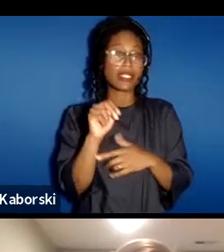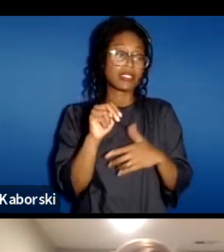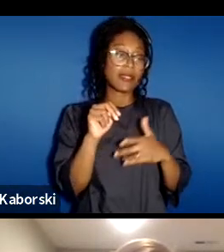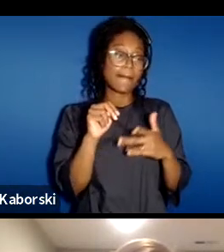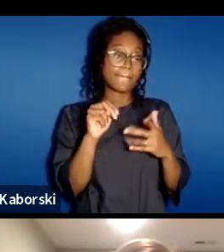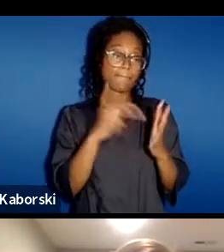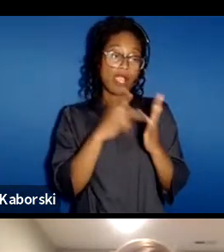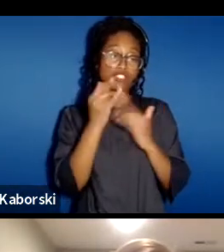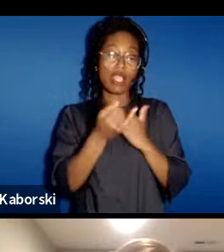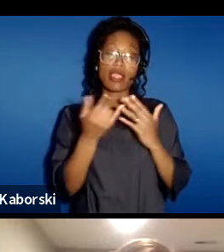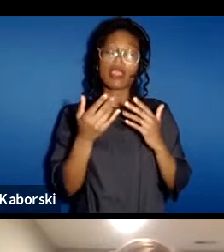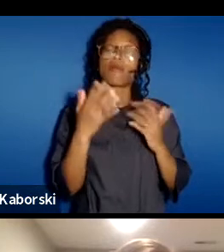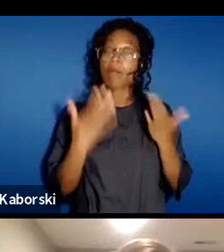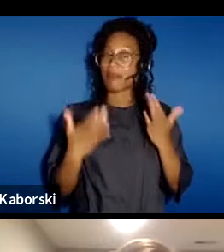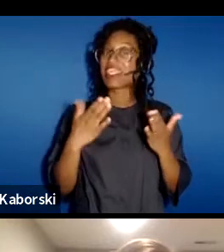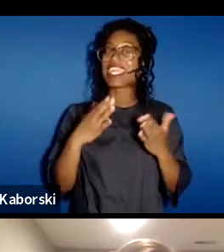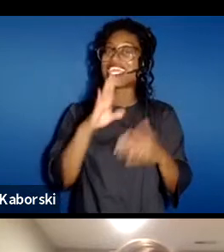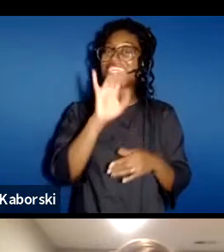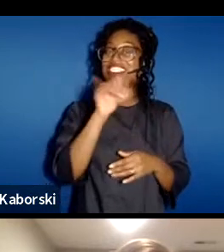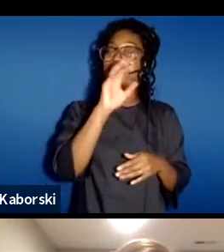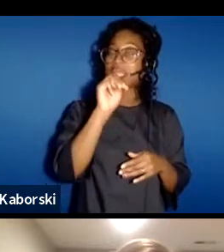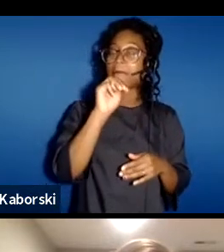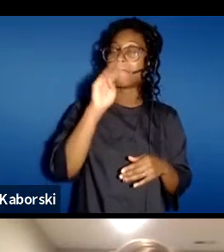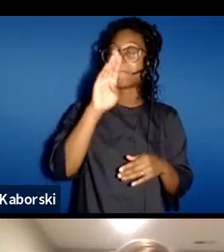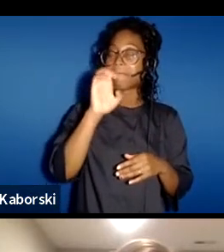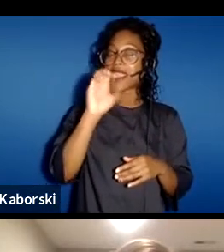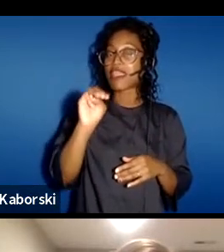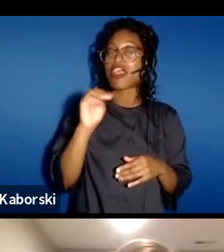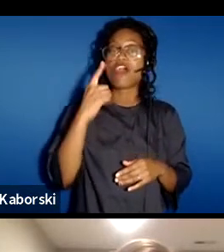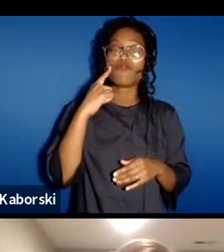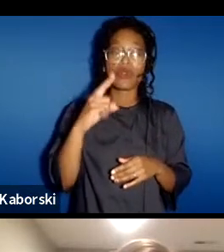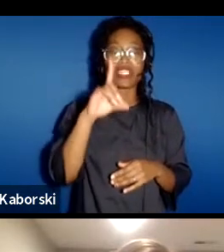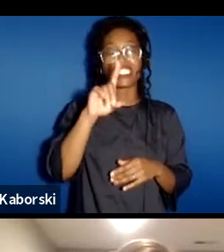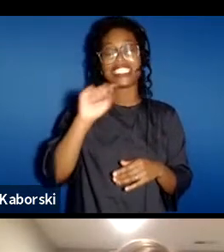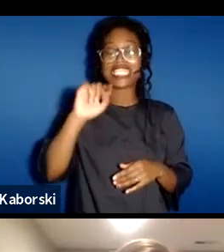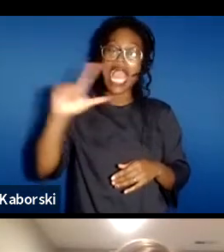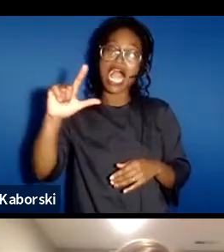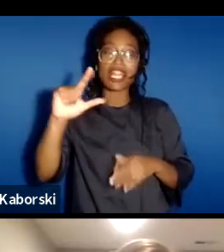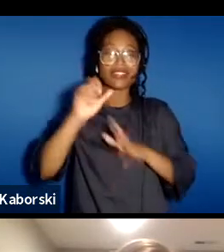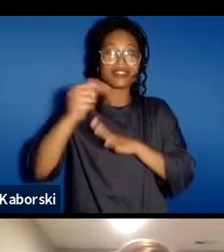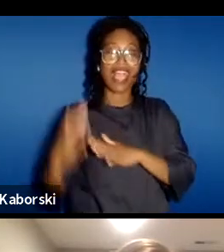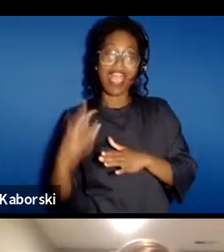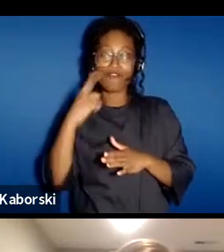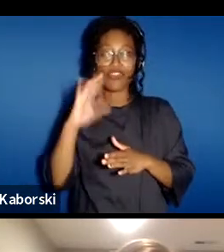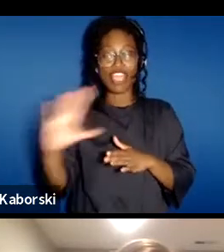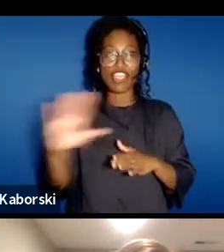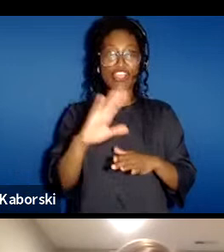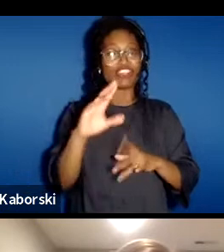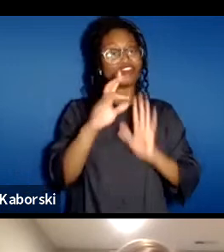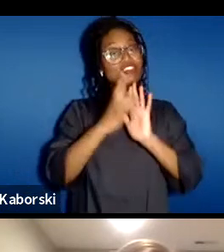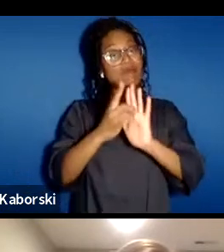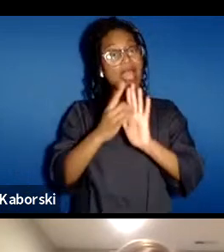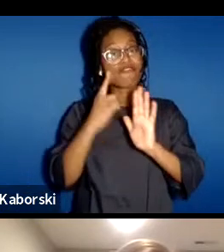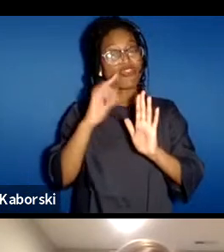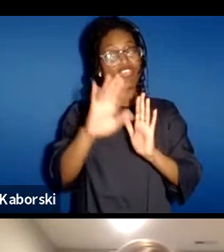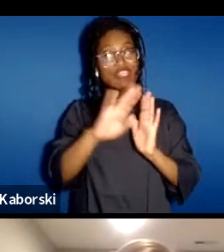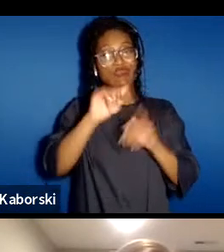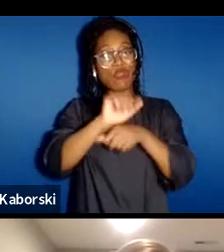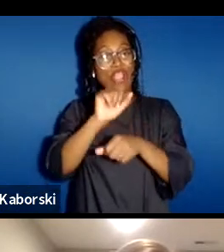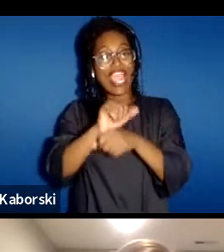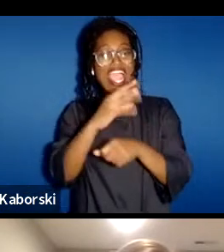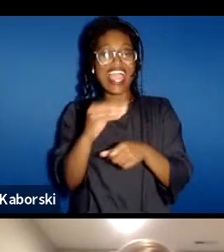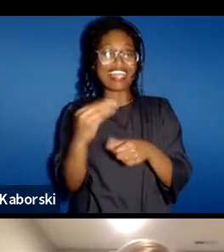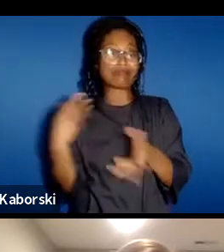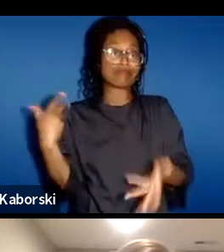Beam on the point of sale BTL side of work, and doing some displays for them. And then that just kind of